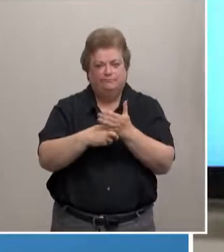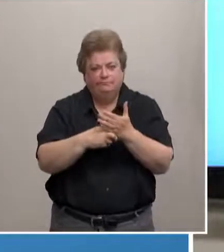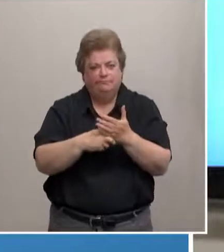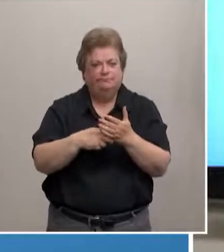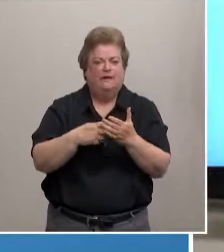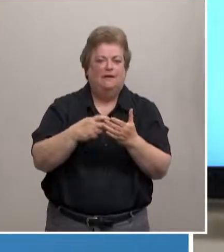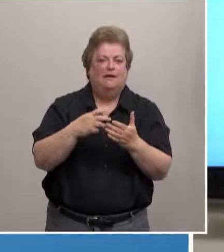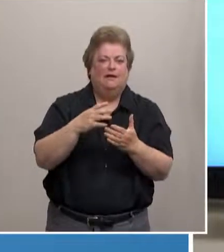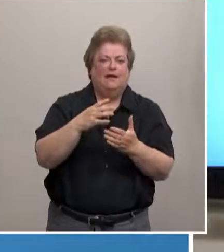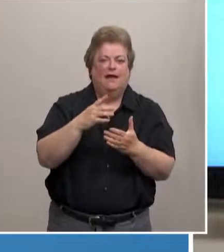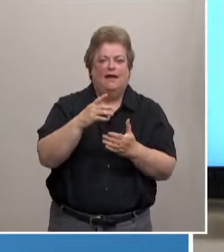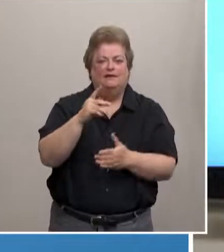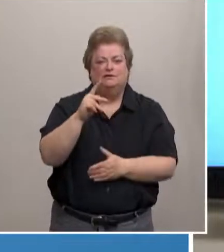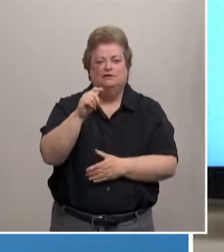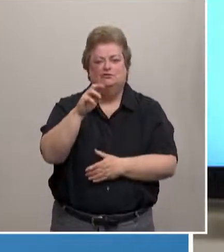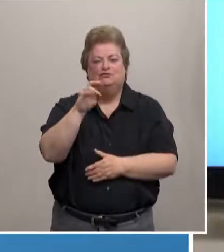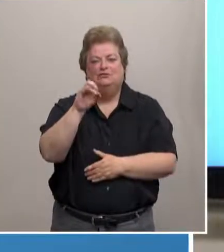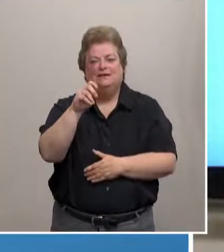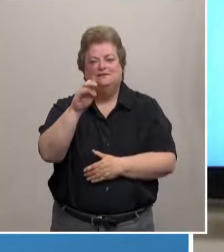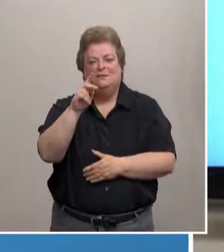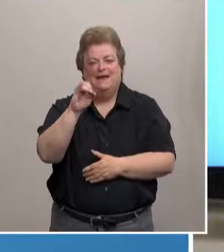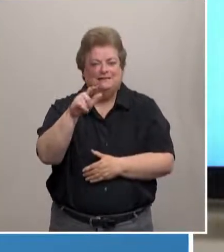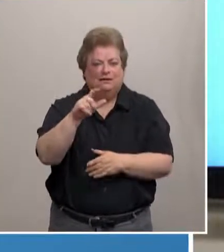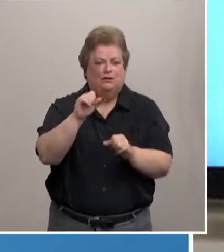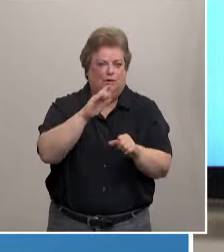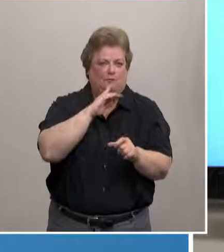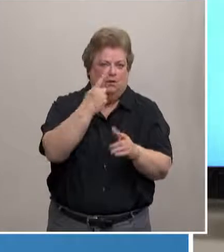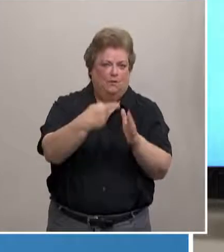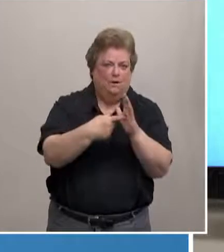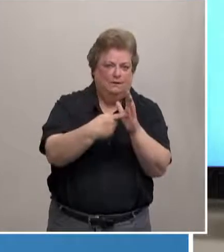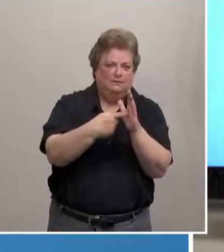such as trespass, as an example.